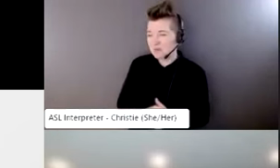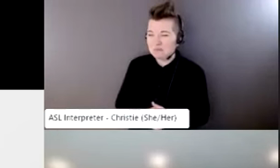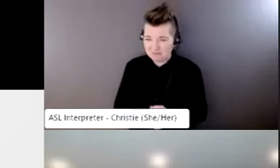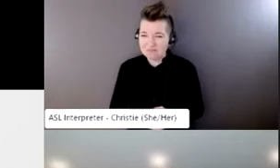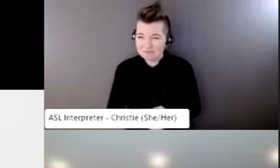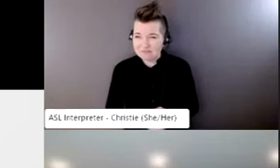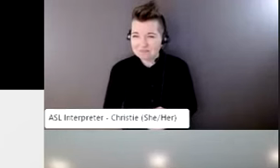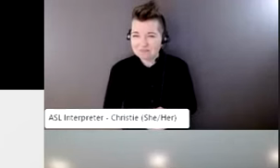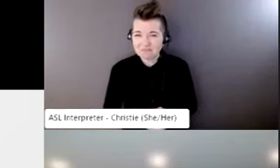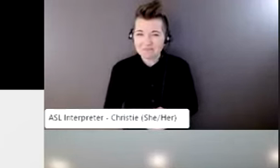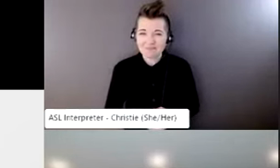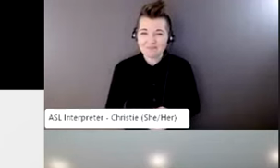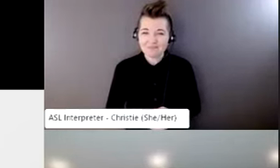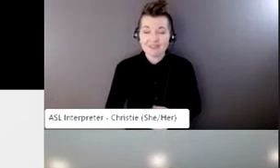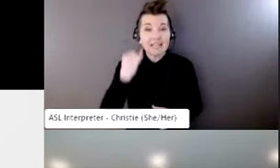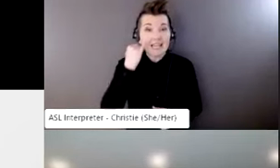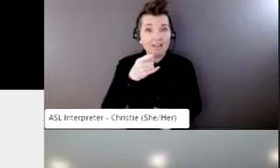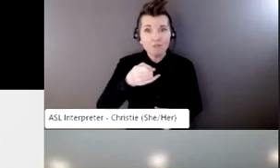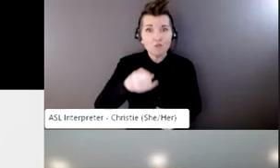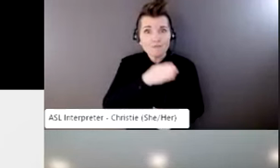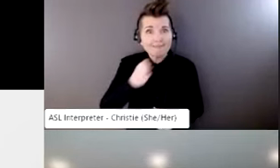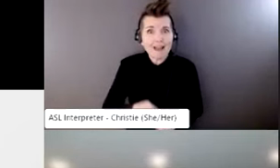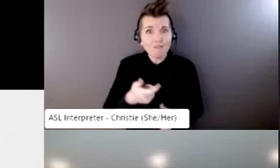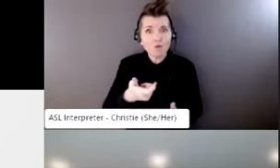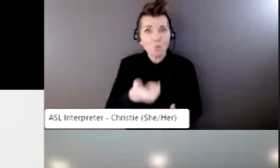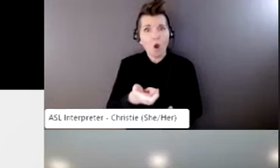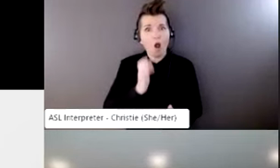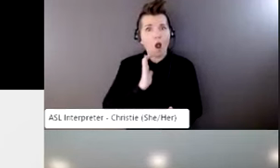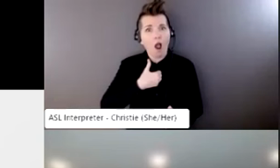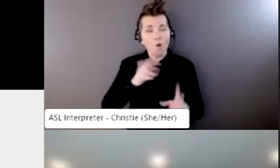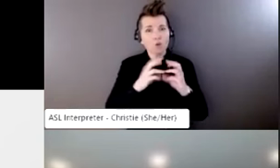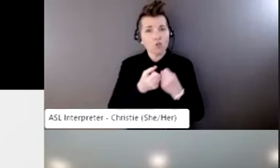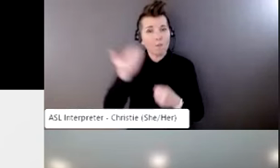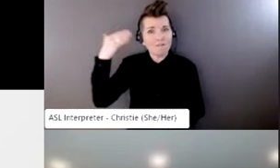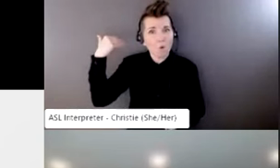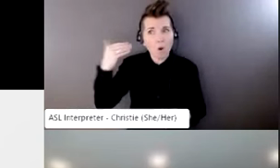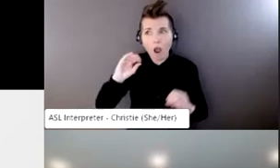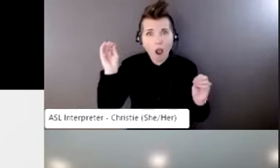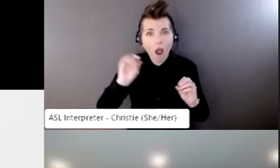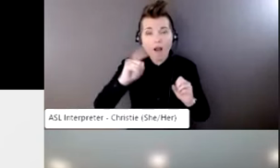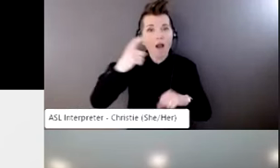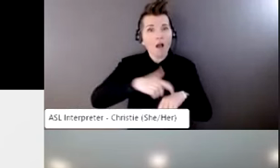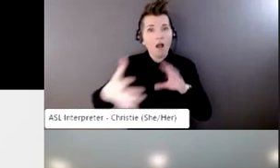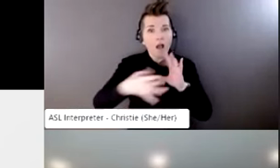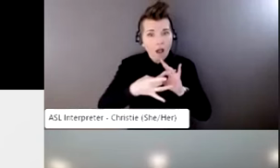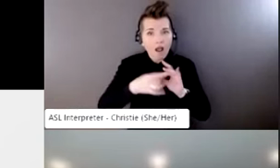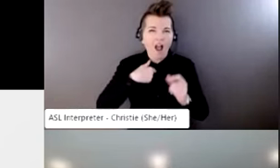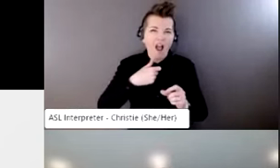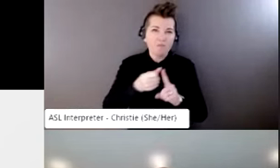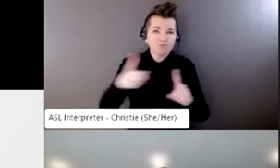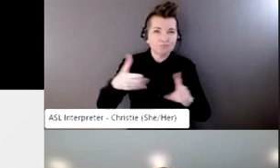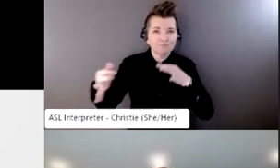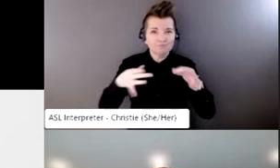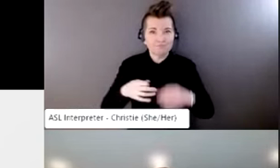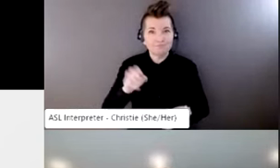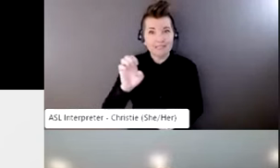to, for those who haven't joined us before, I just wanted to just give a brief highlight about Elder Abuse Prevention Ontario. Our mission really